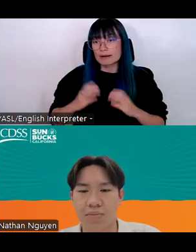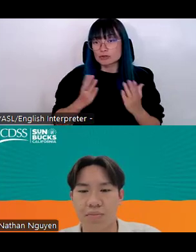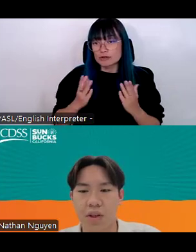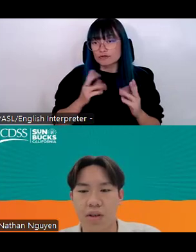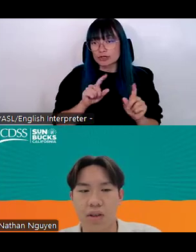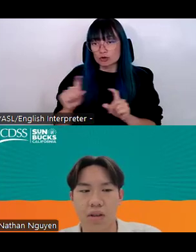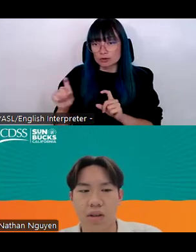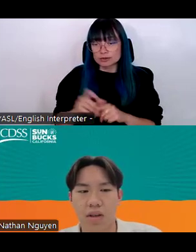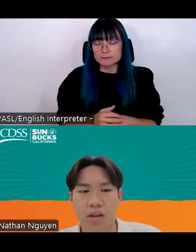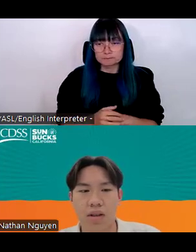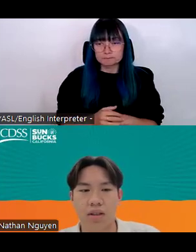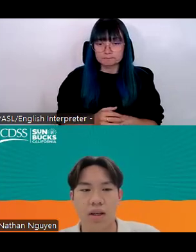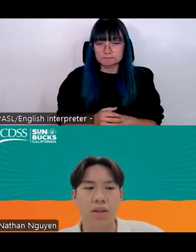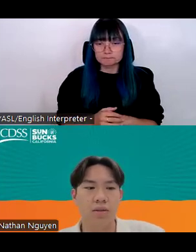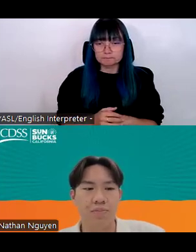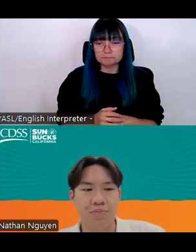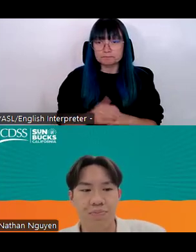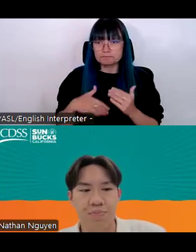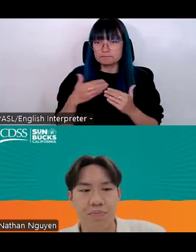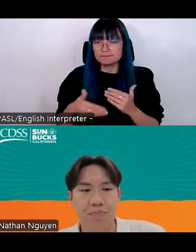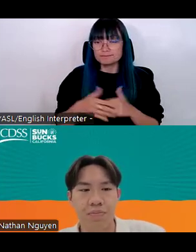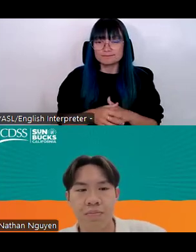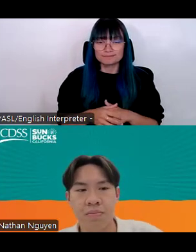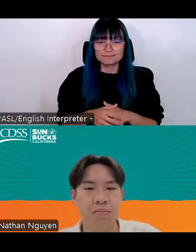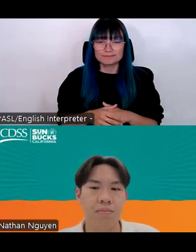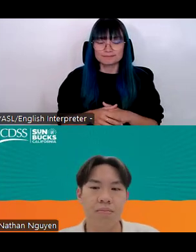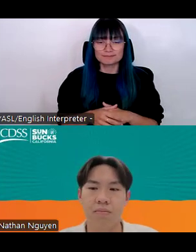inquiries. Next slide, please.